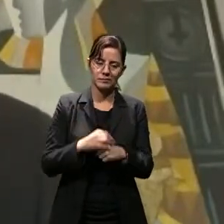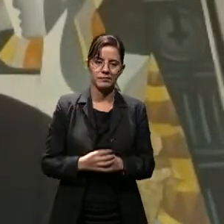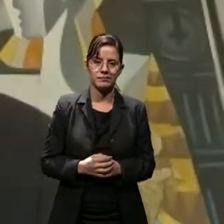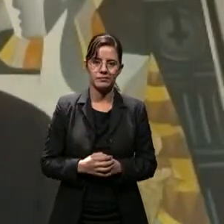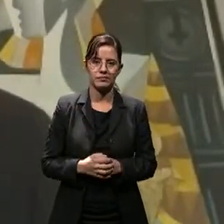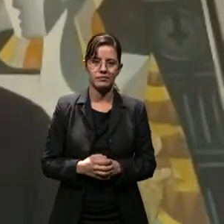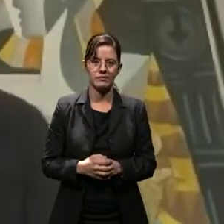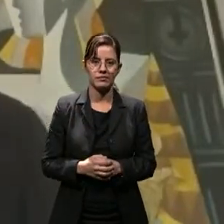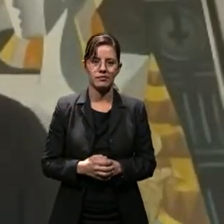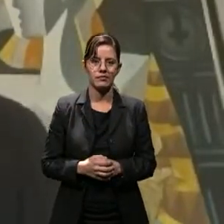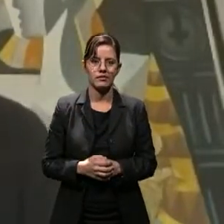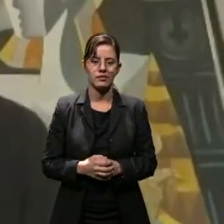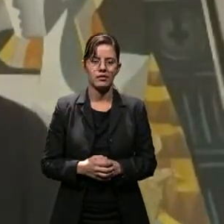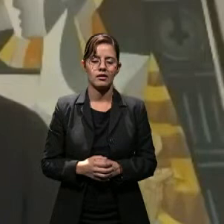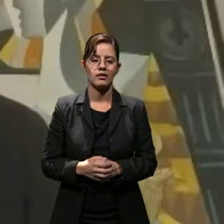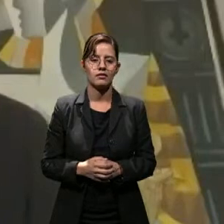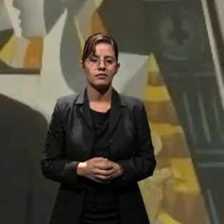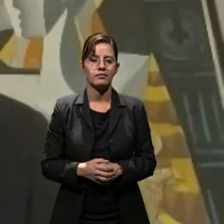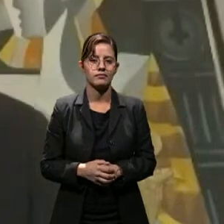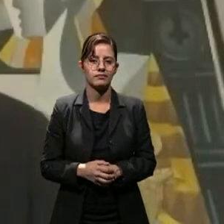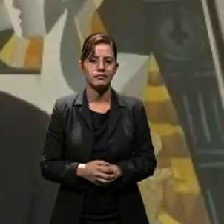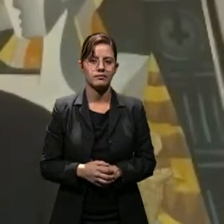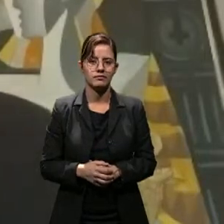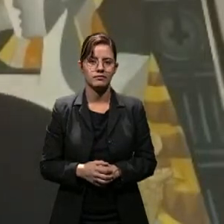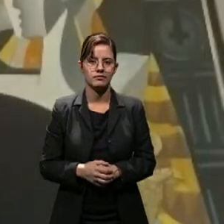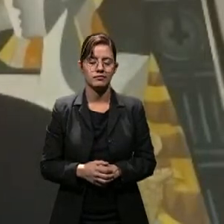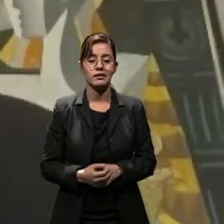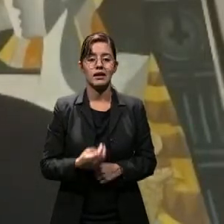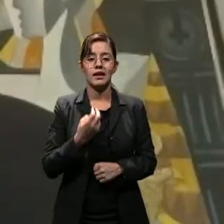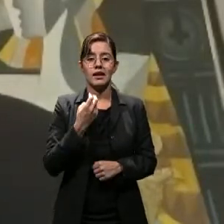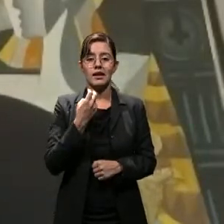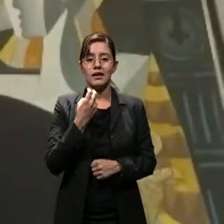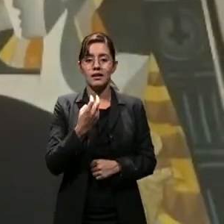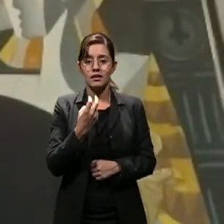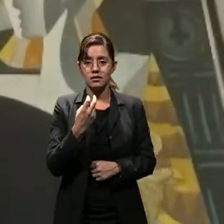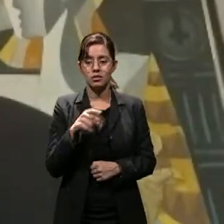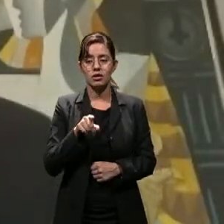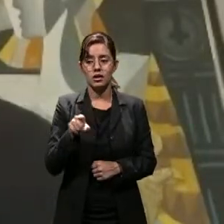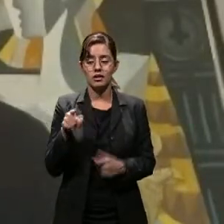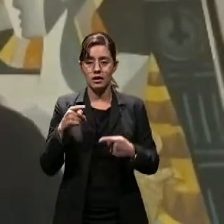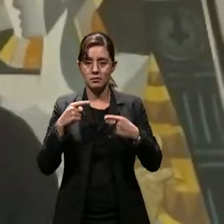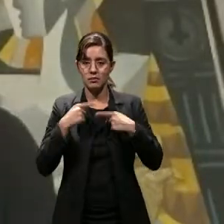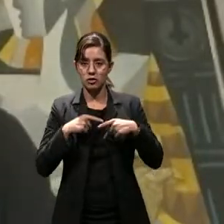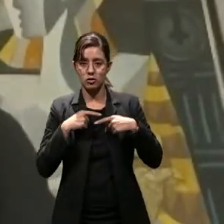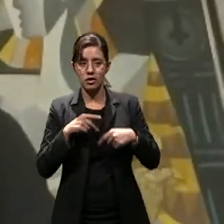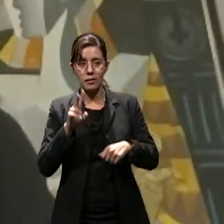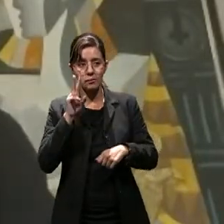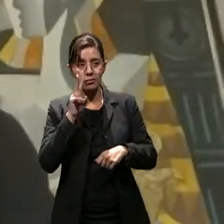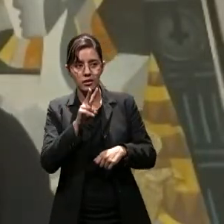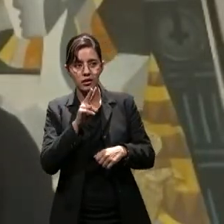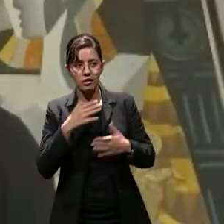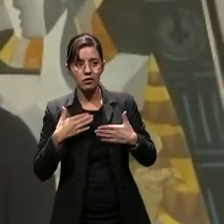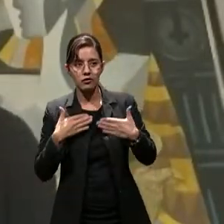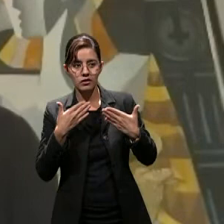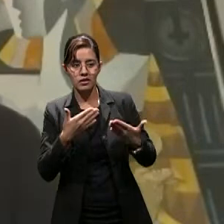also become the cause and effect of lack of trust in institutions.